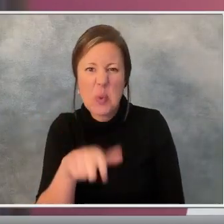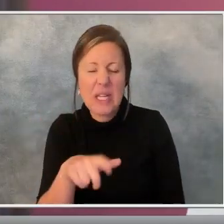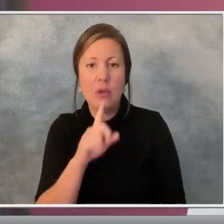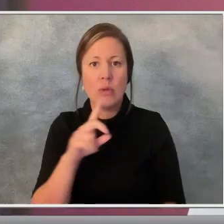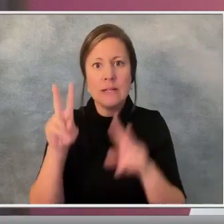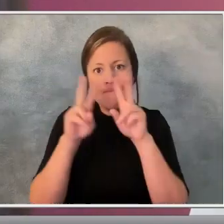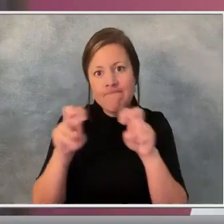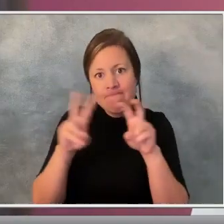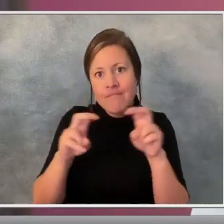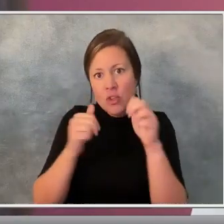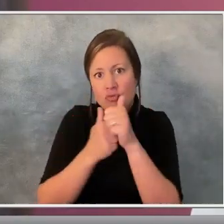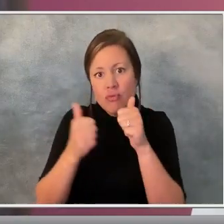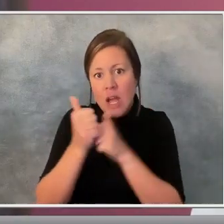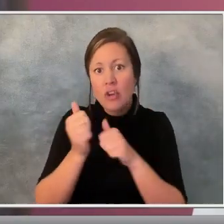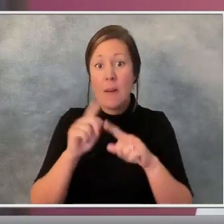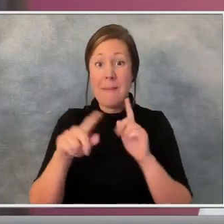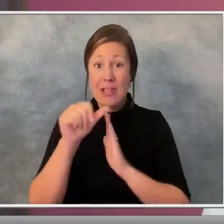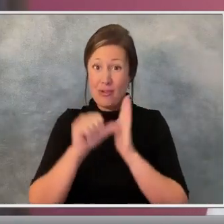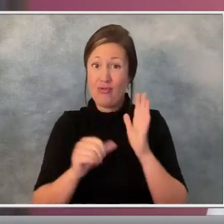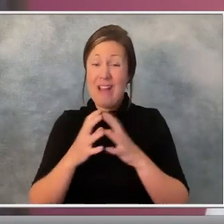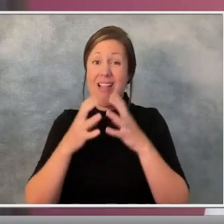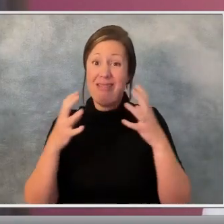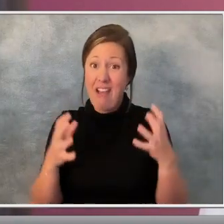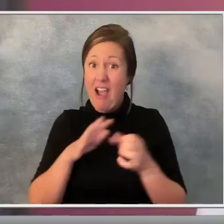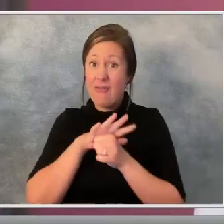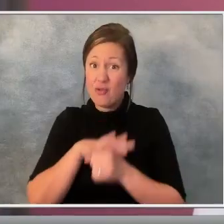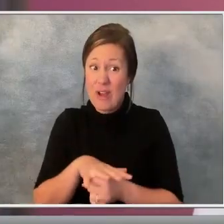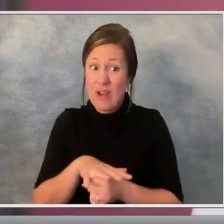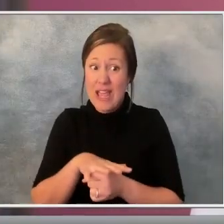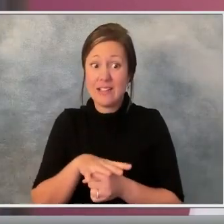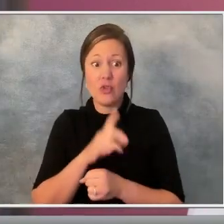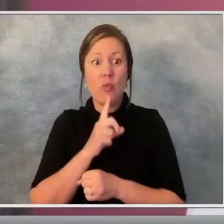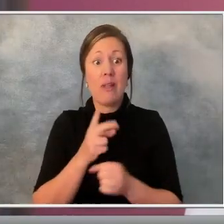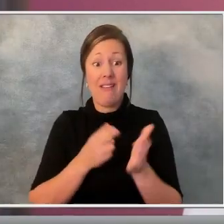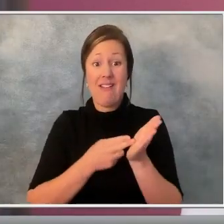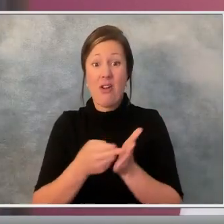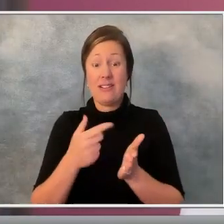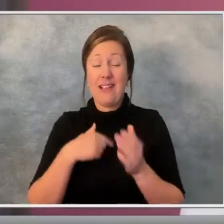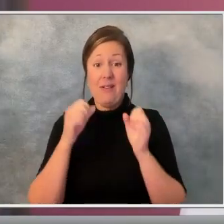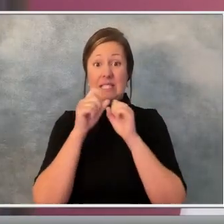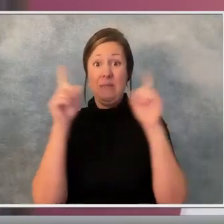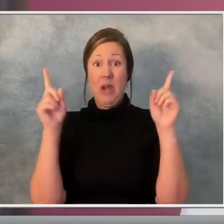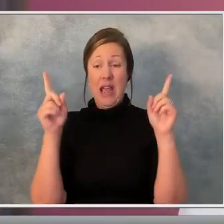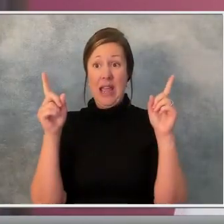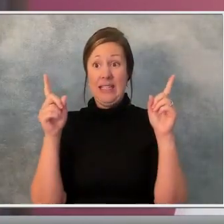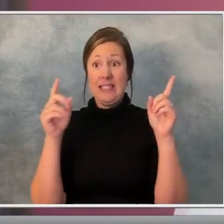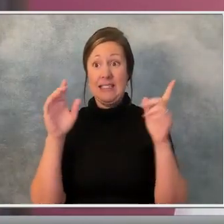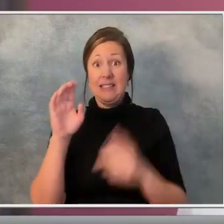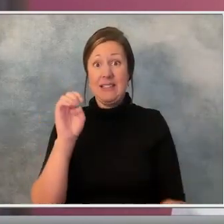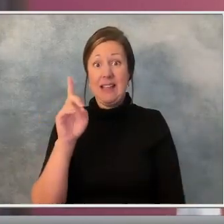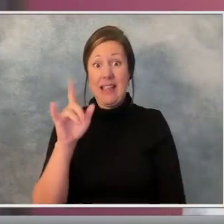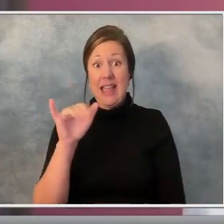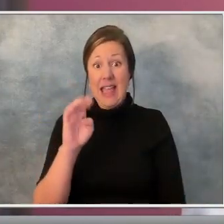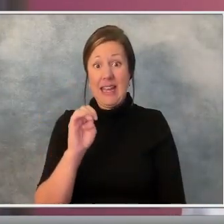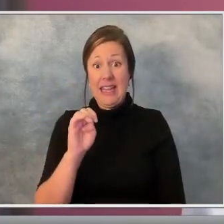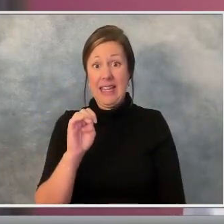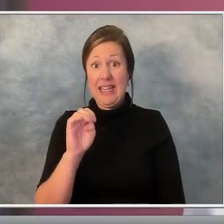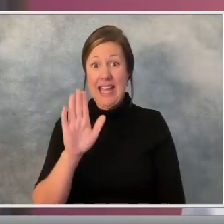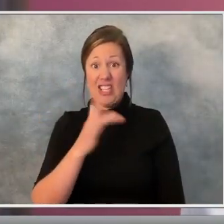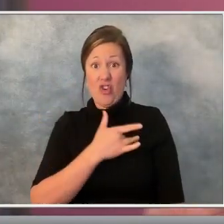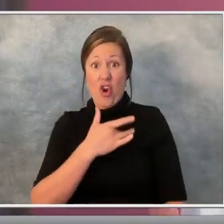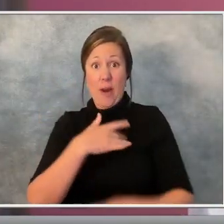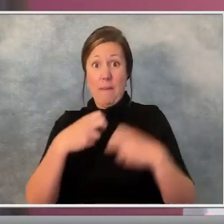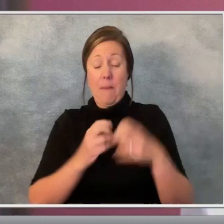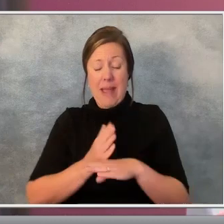Surgery is a big stress, and so I will be honest, it surprised me that Eddie had the issue he had so shortly after surgery. I would have anticipated him to have an